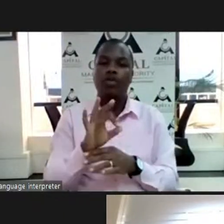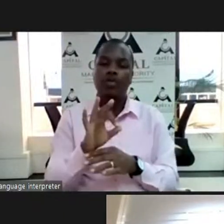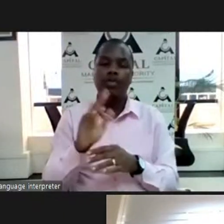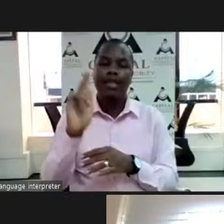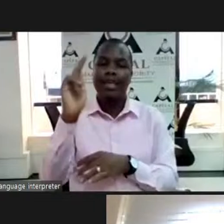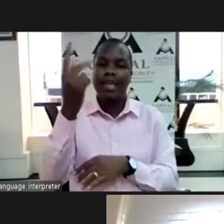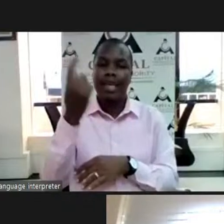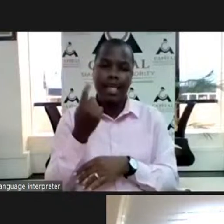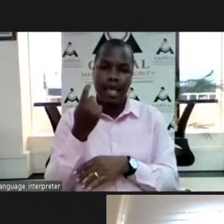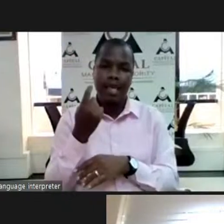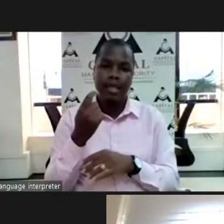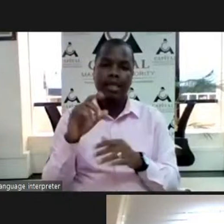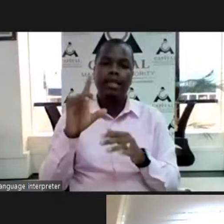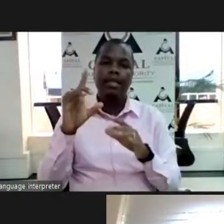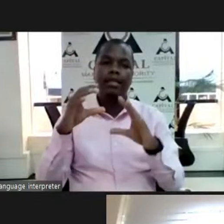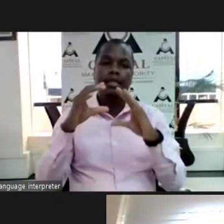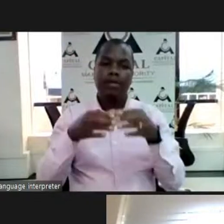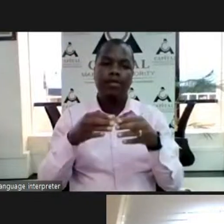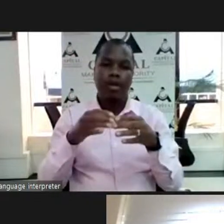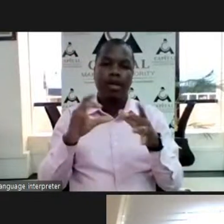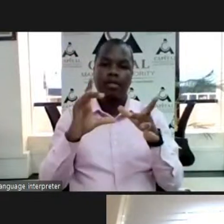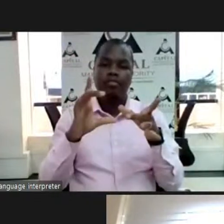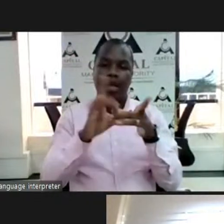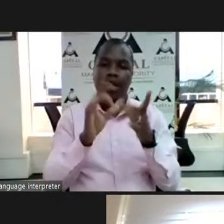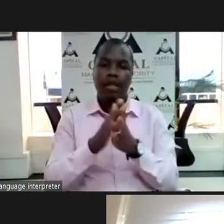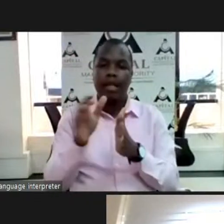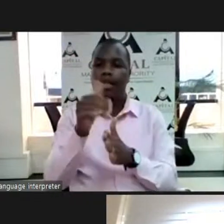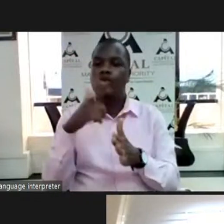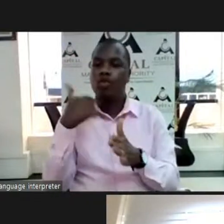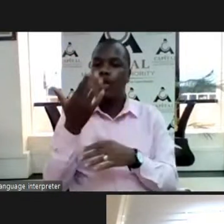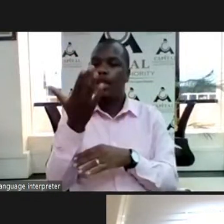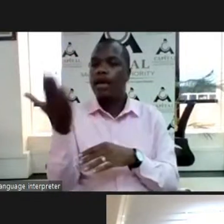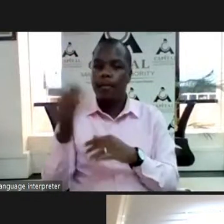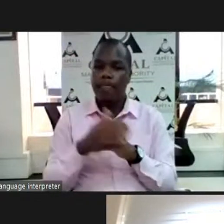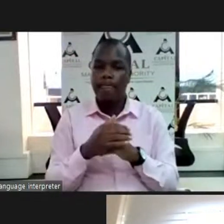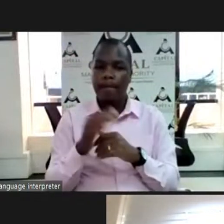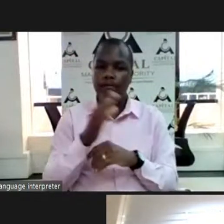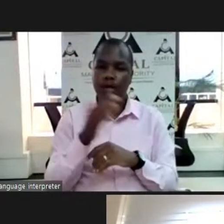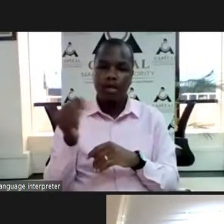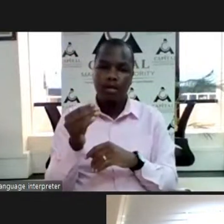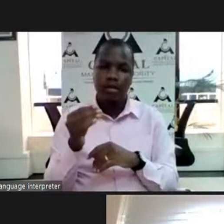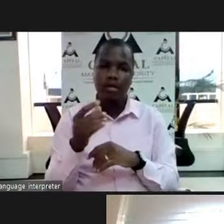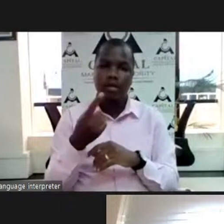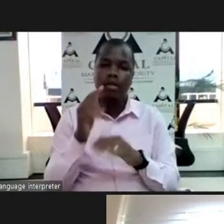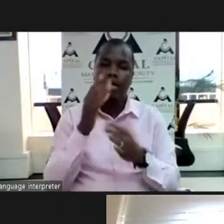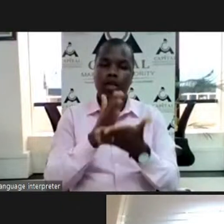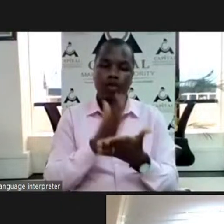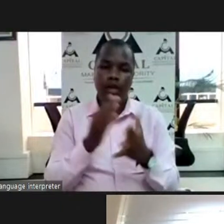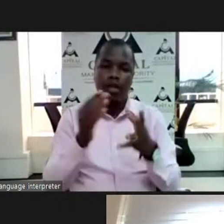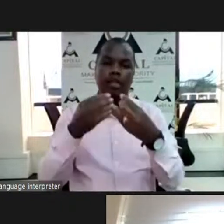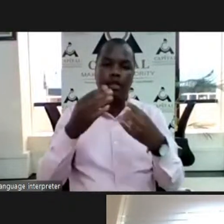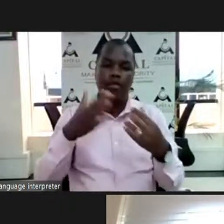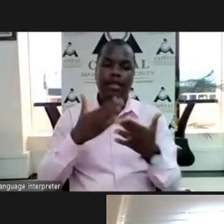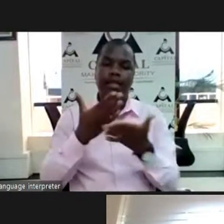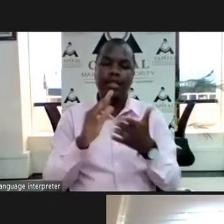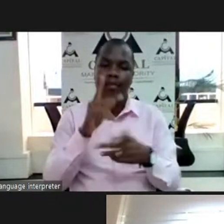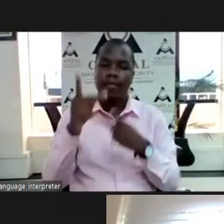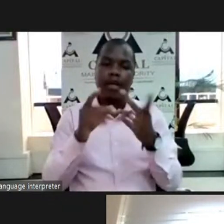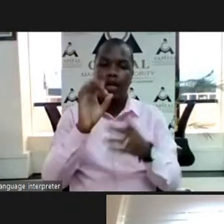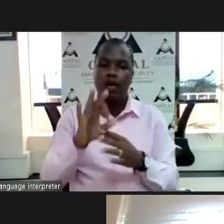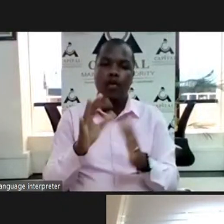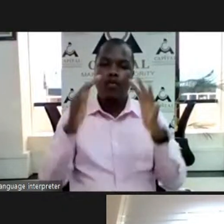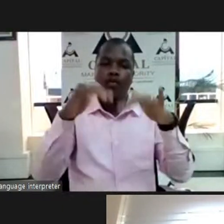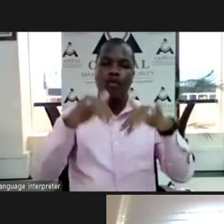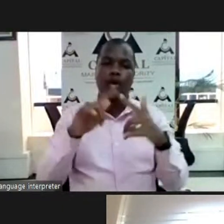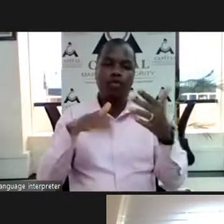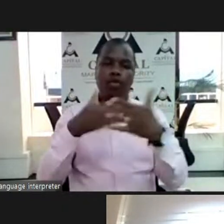Kenya Diaspora Alliance and others who are there. And they are actually giving us some kind of forum to reach out